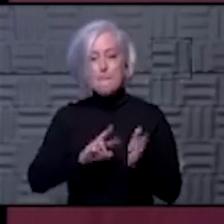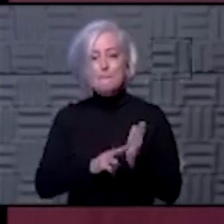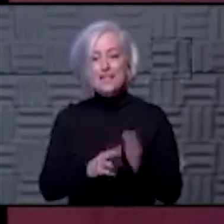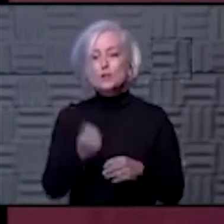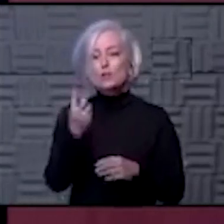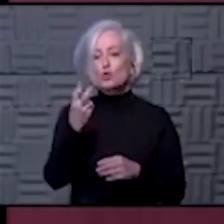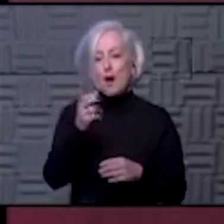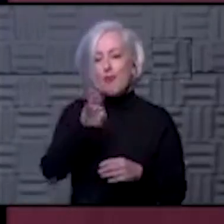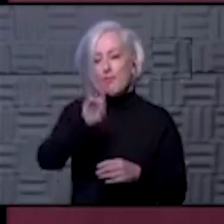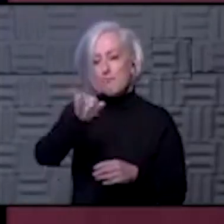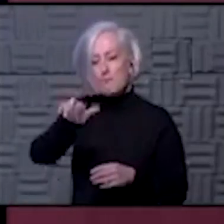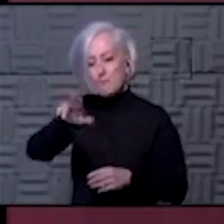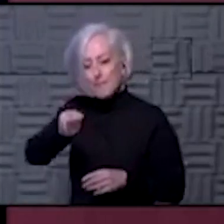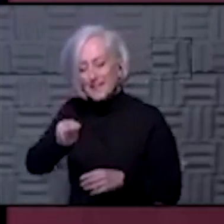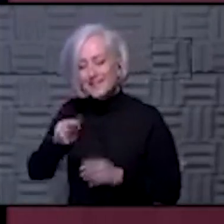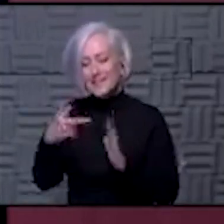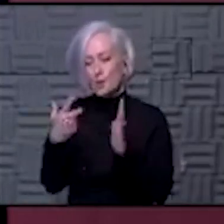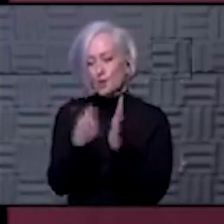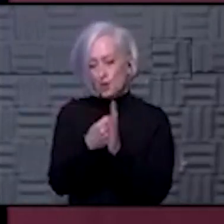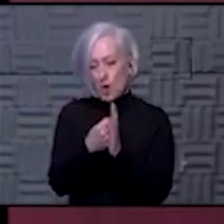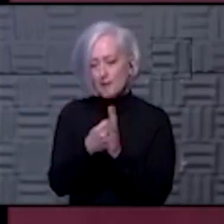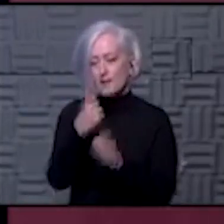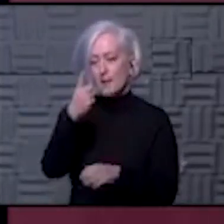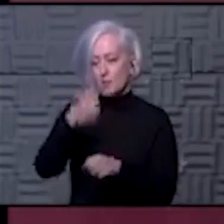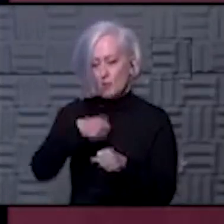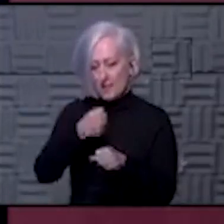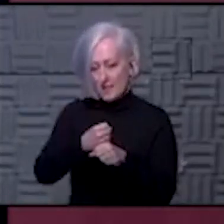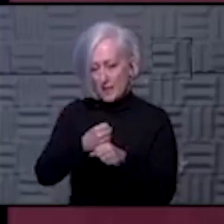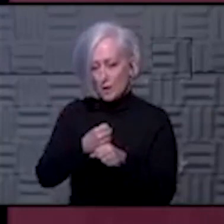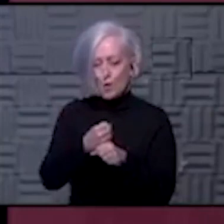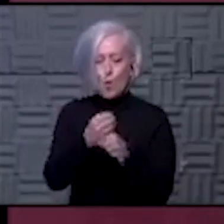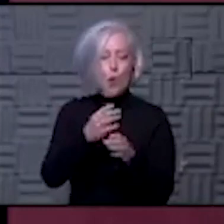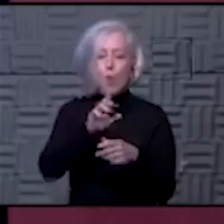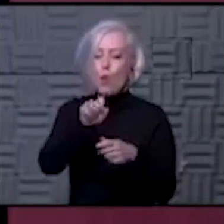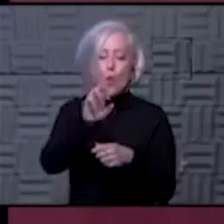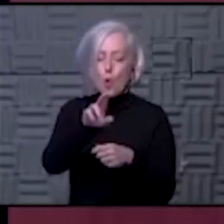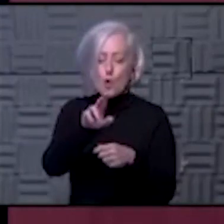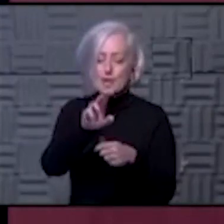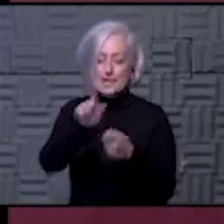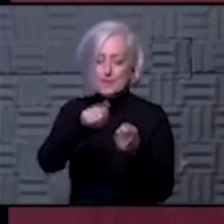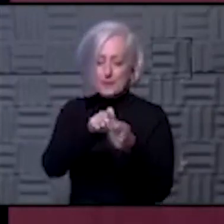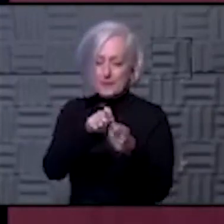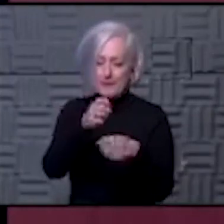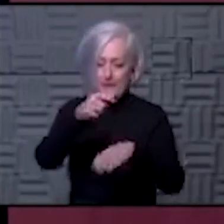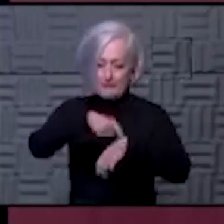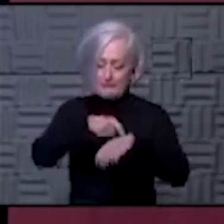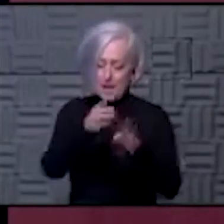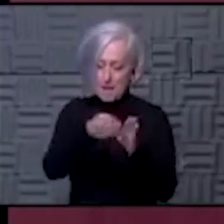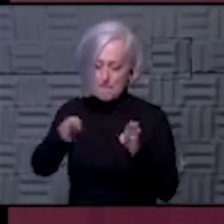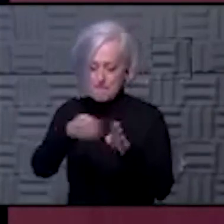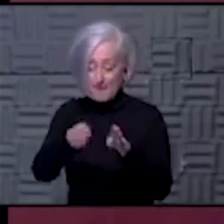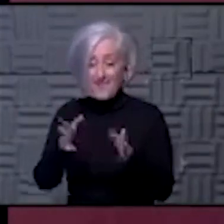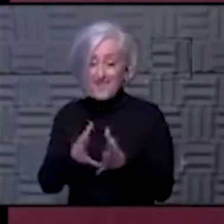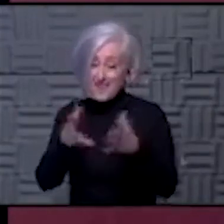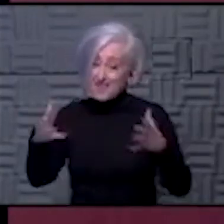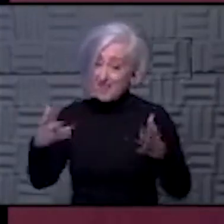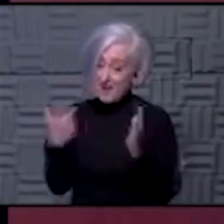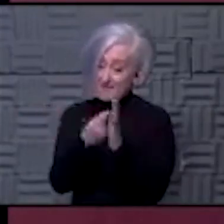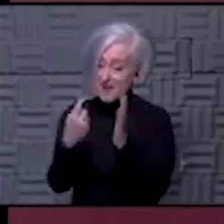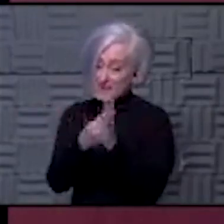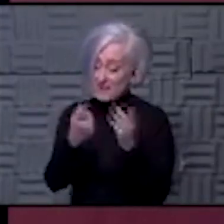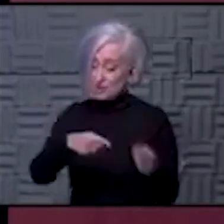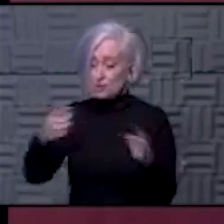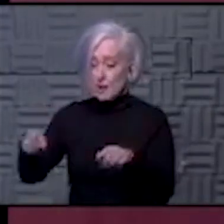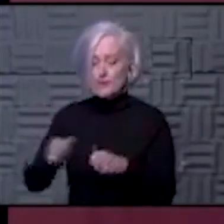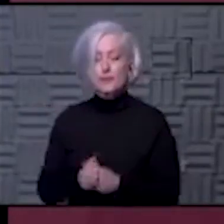in a year's time, if you're, whatever compressed period of time. That's approximately a very big number, and that's a lot of vaccination. The other thing that